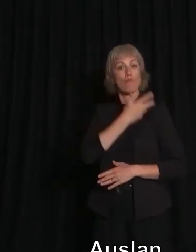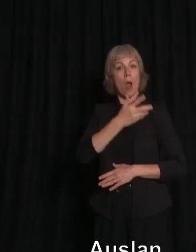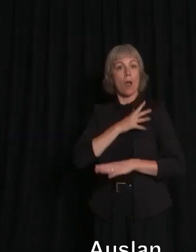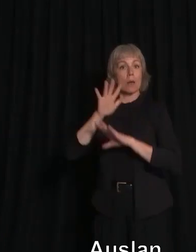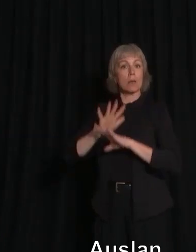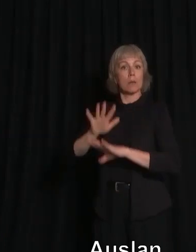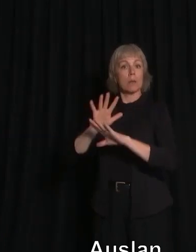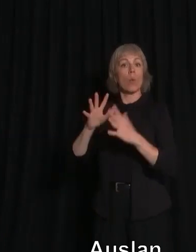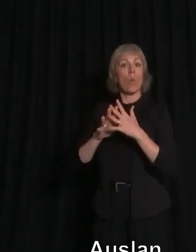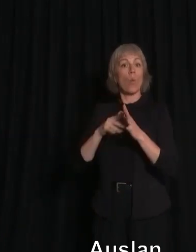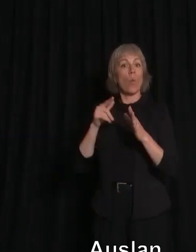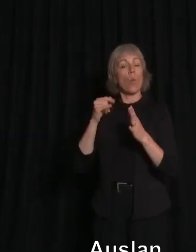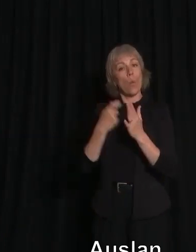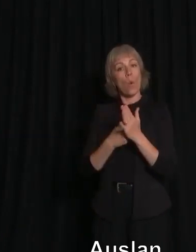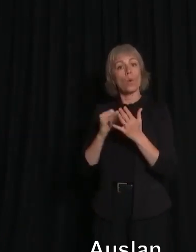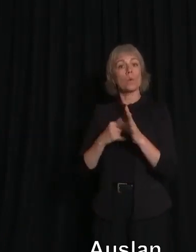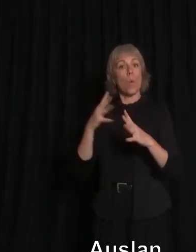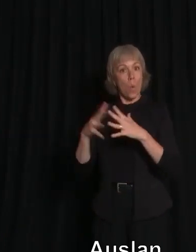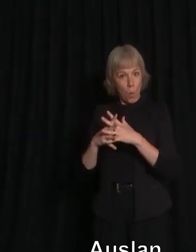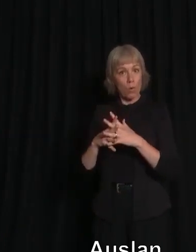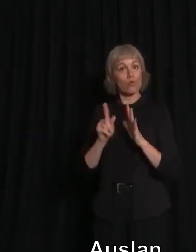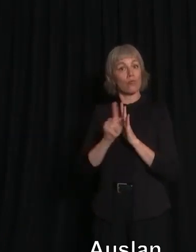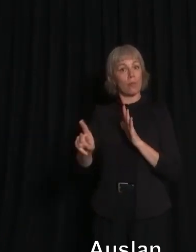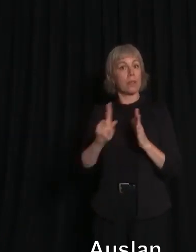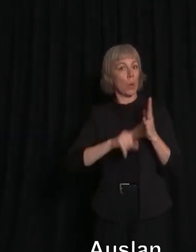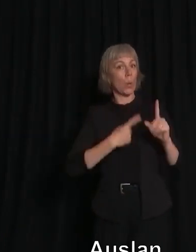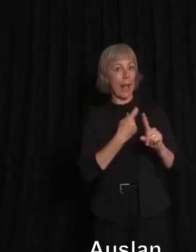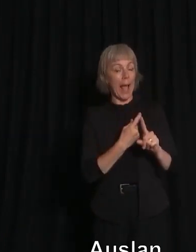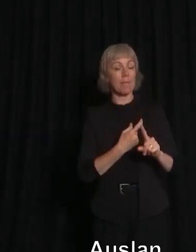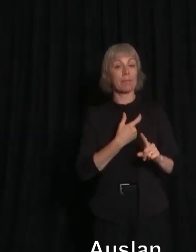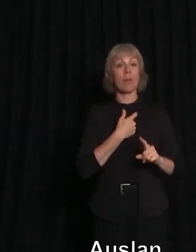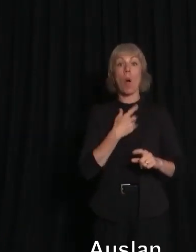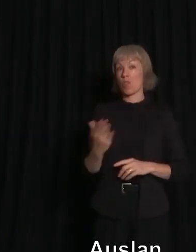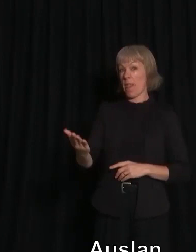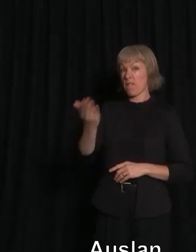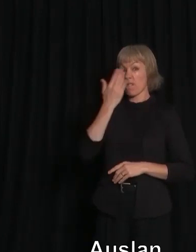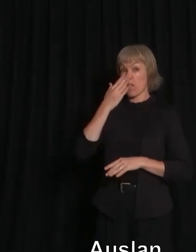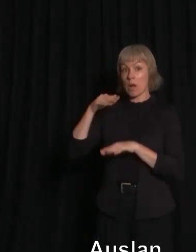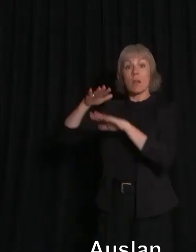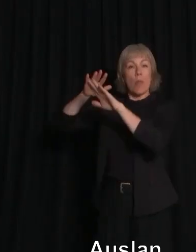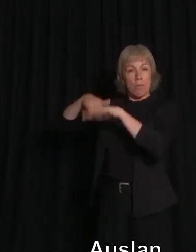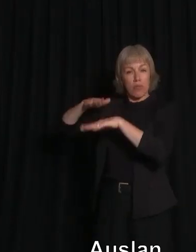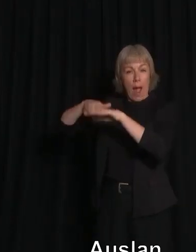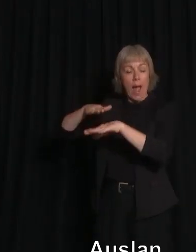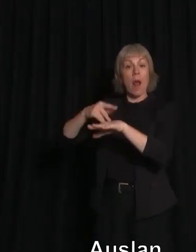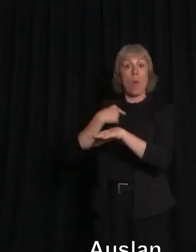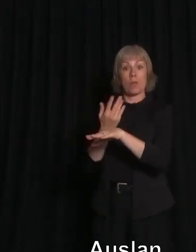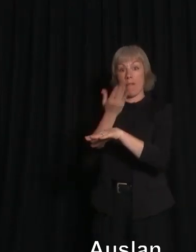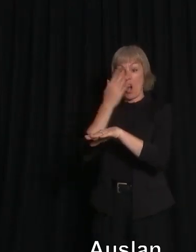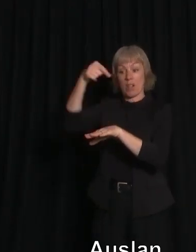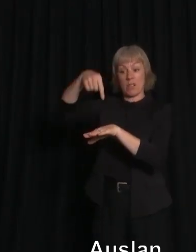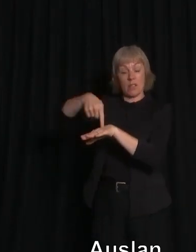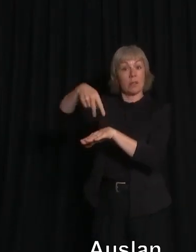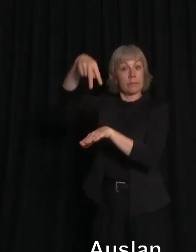represent our country. I remember being on the lead float in that